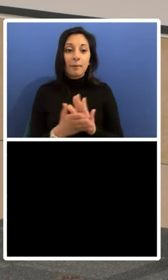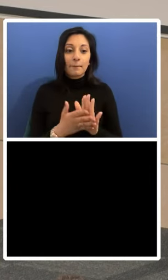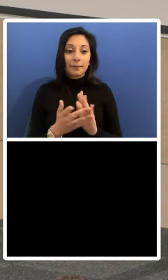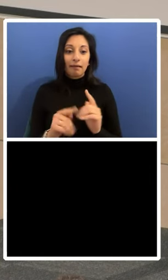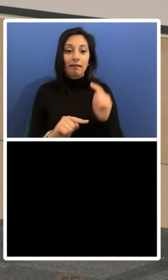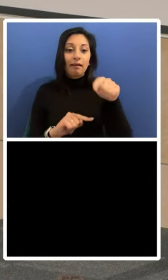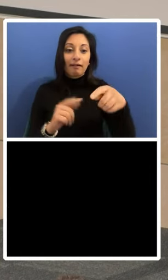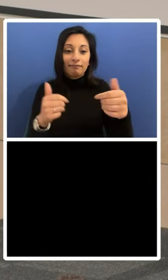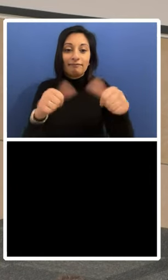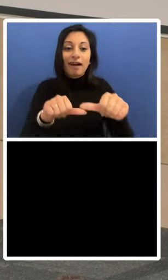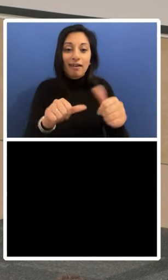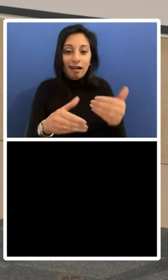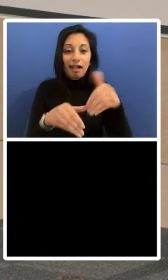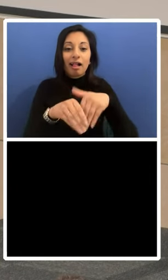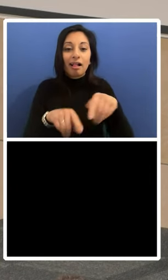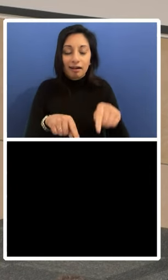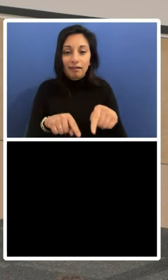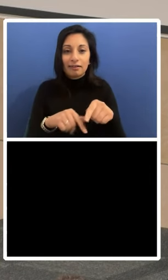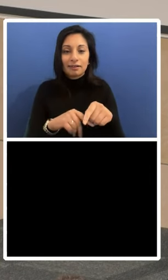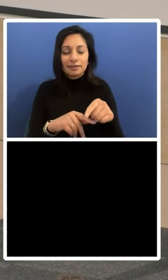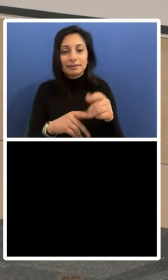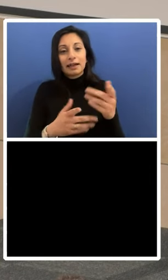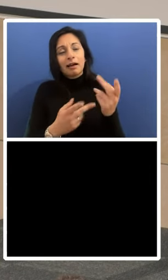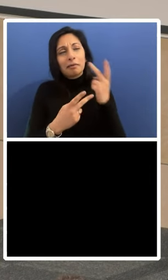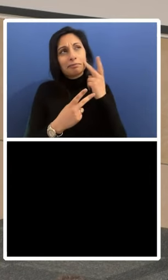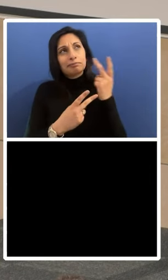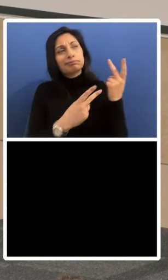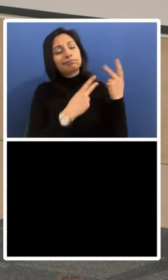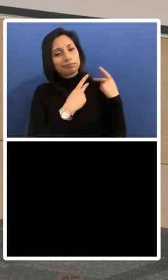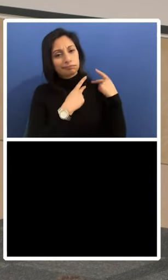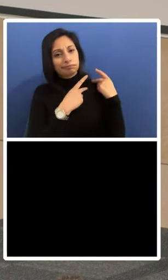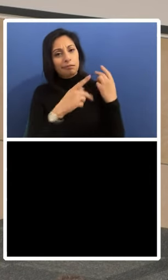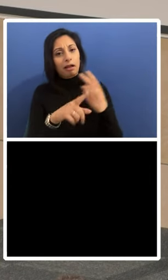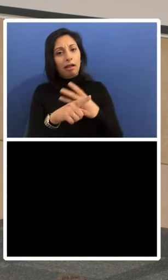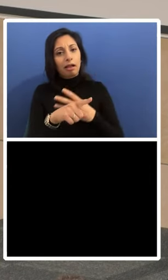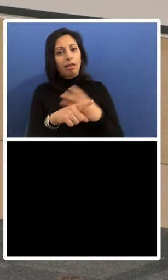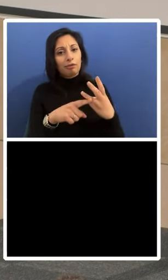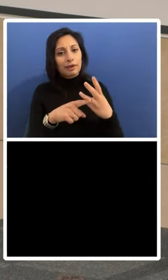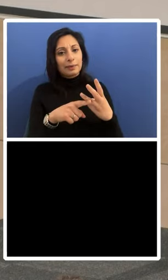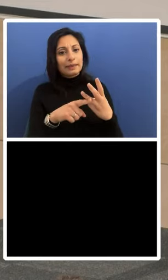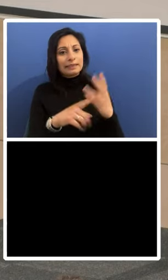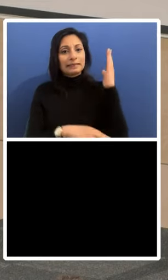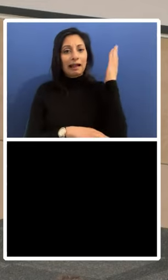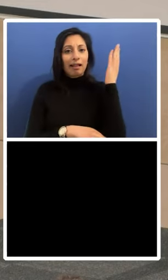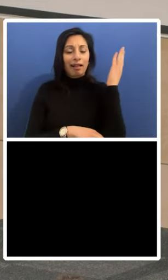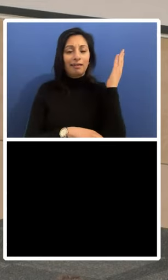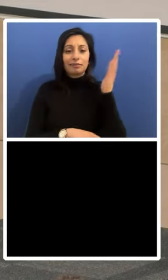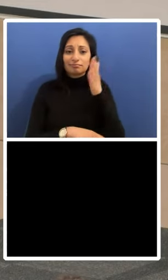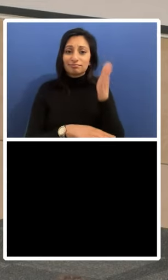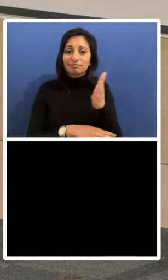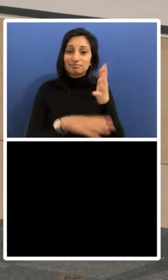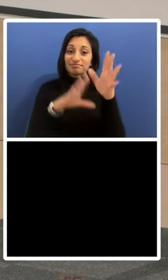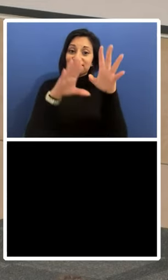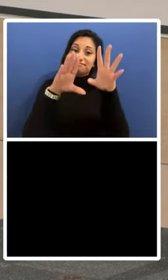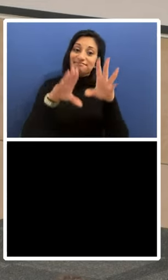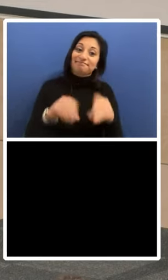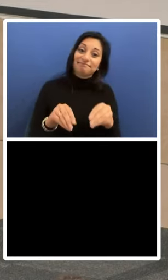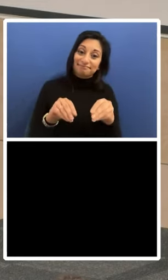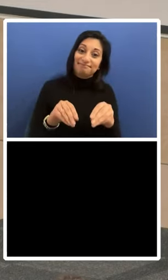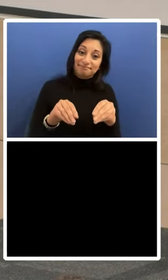And looking back, so I basically, for 3 weeks, just stopped going to lectures, which is a classic LSE thing to do, because I was like